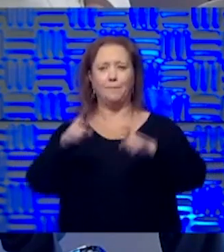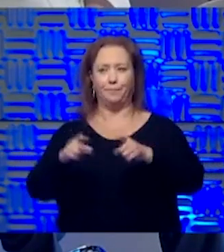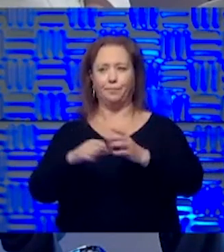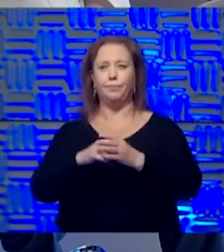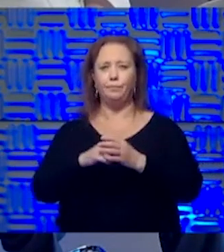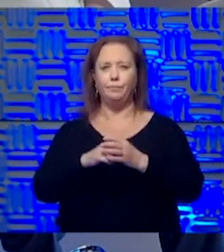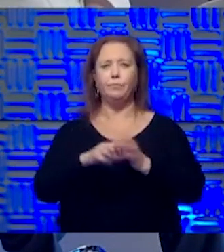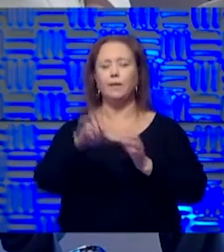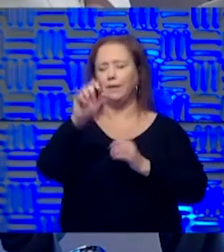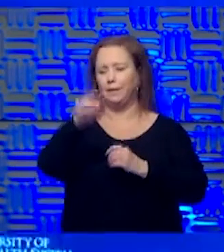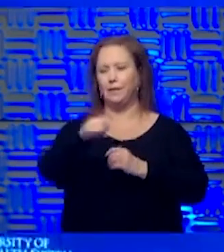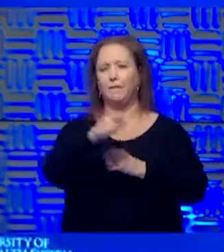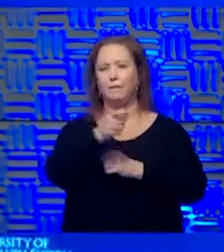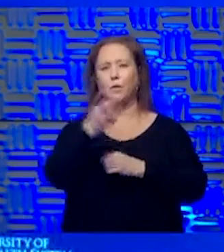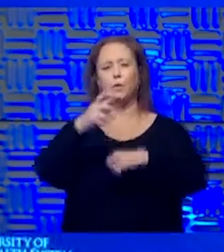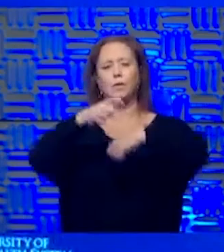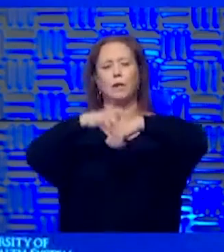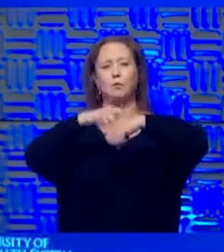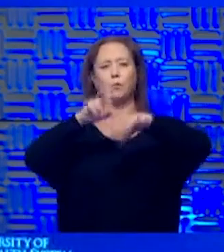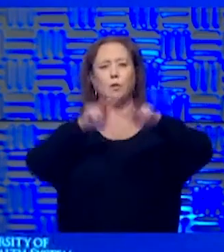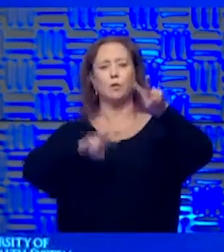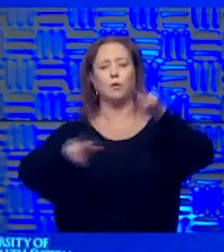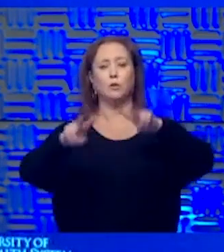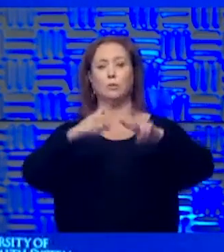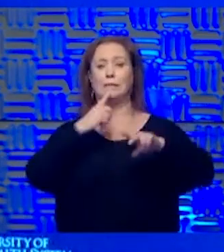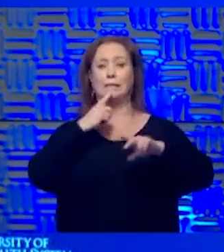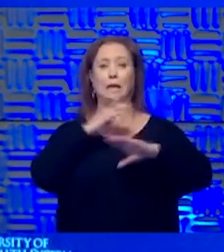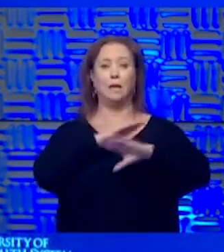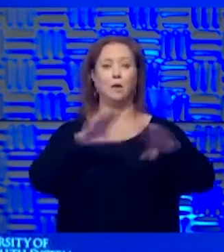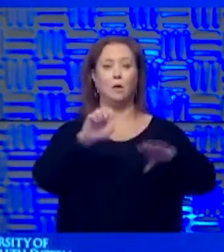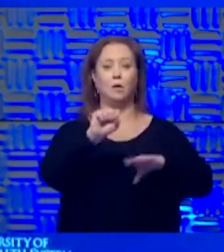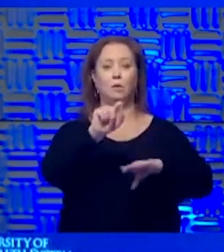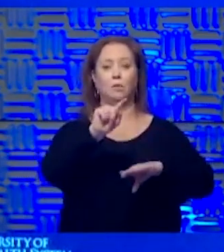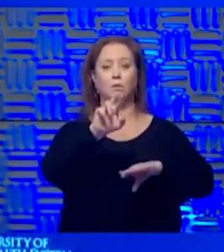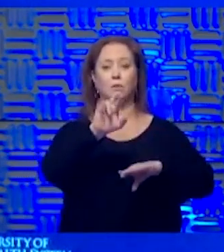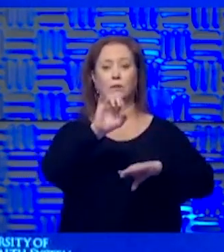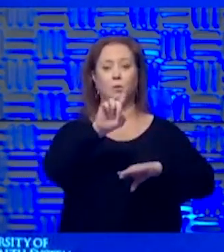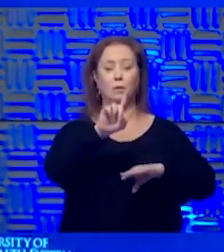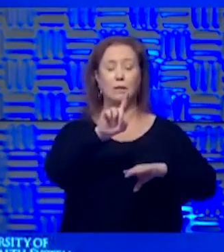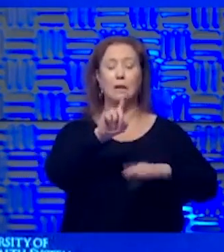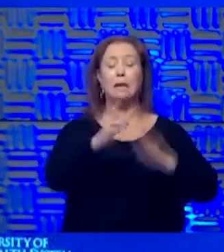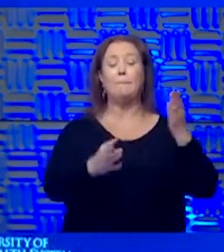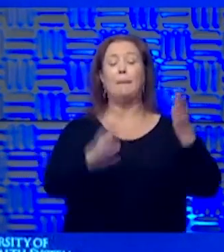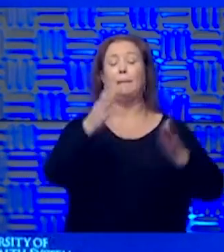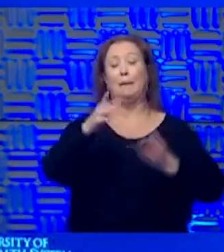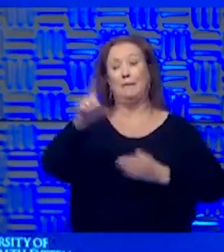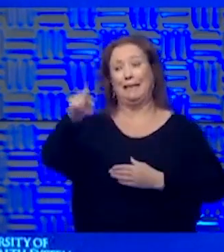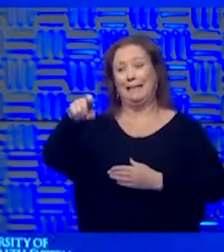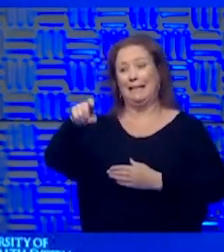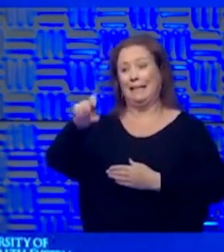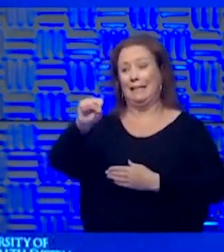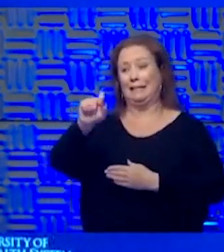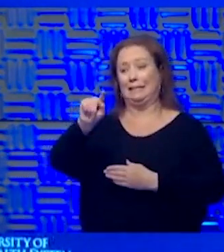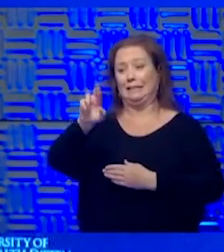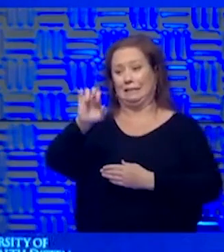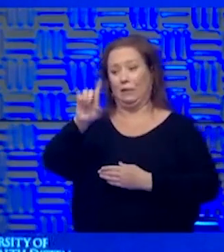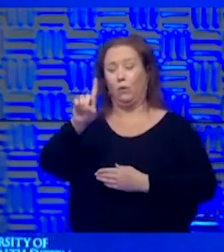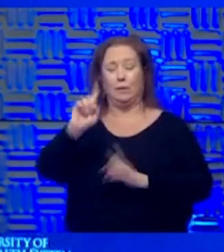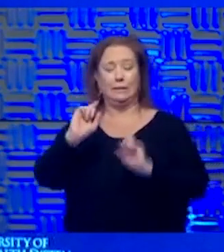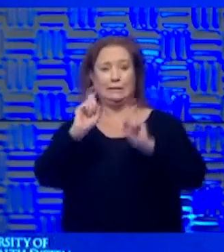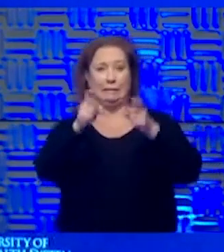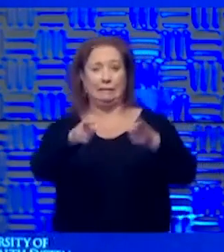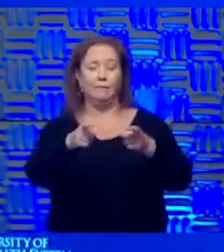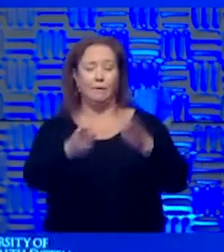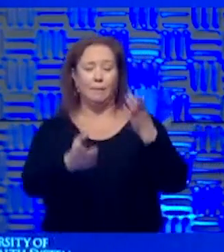the few times you can look at this, because we initially said no steroids, and now we're saying, oh, wait a minute, there may be some times where we're going to give steroids in this